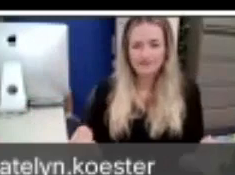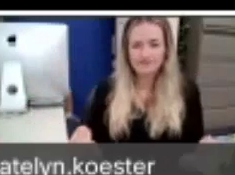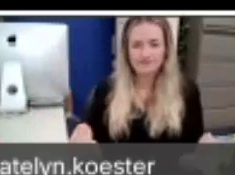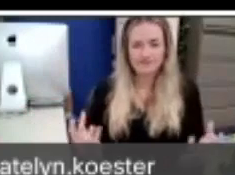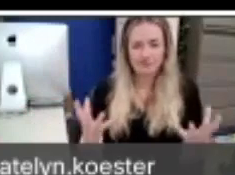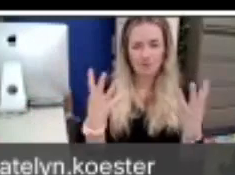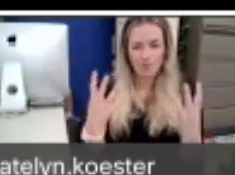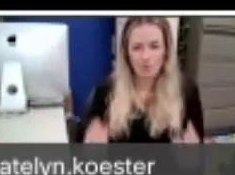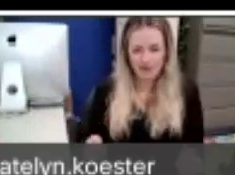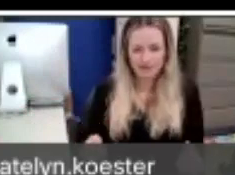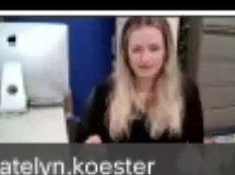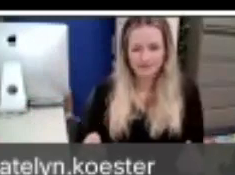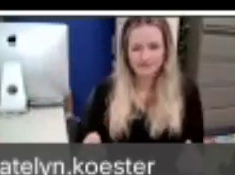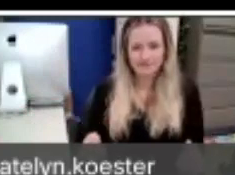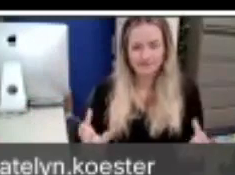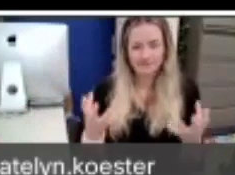Wet,